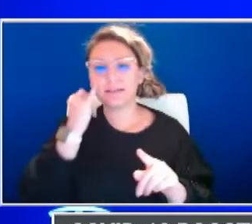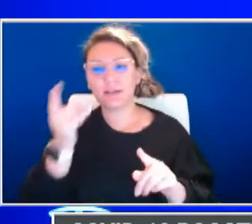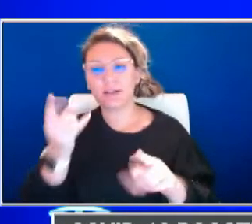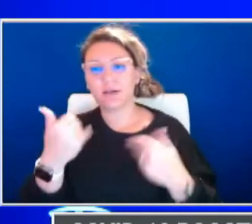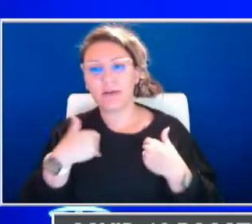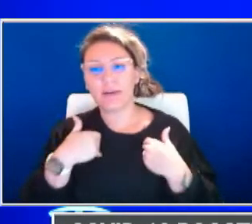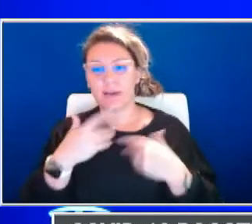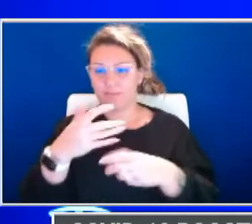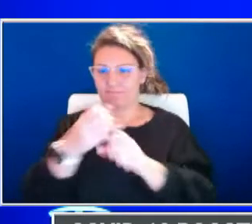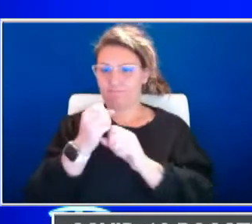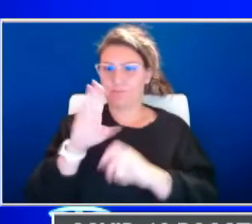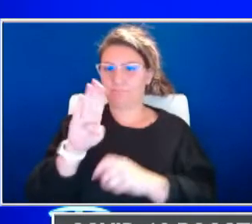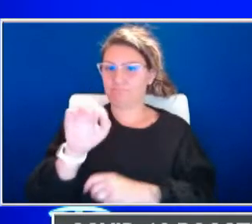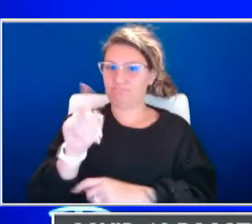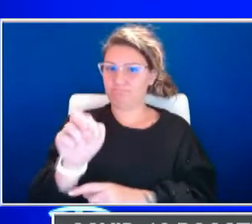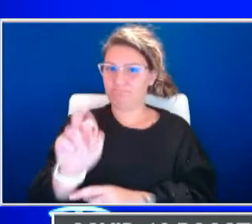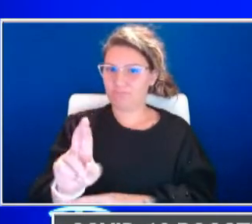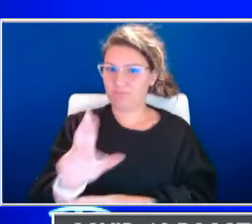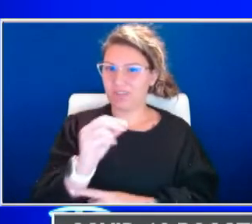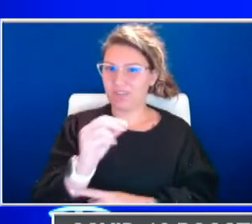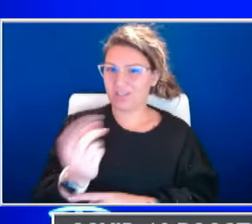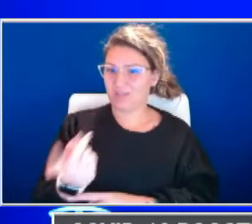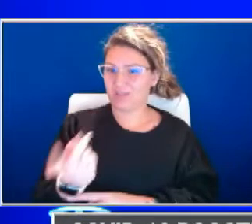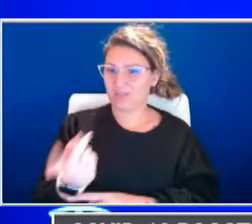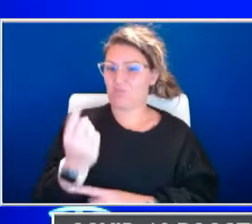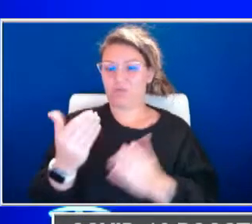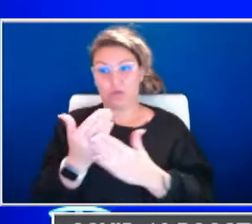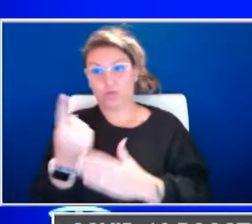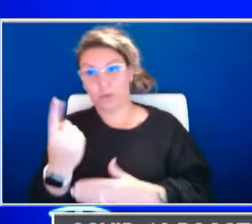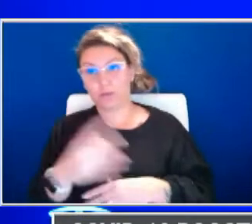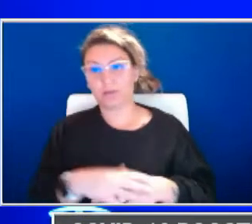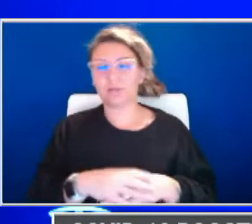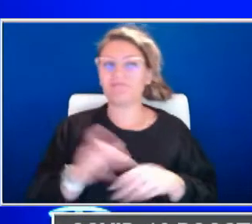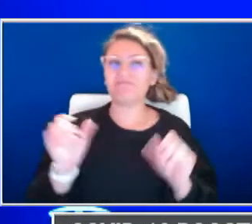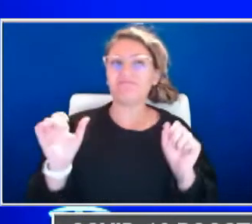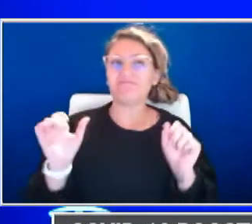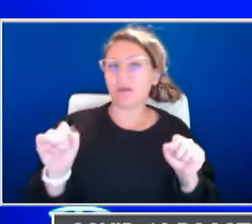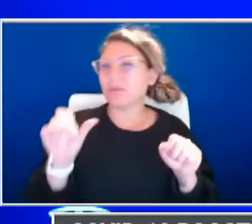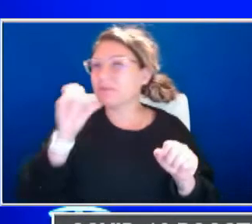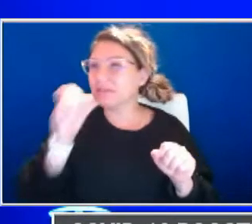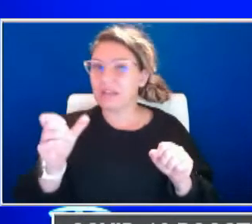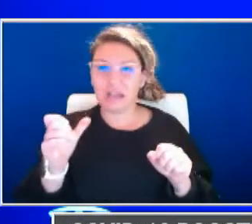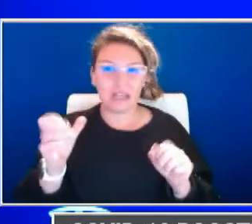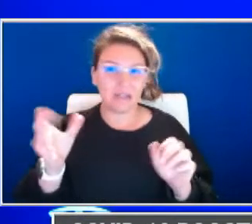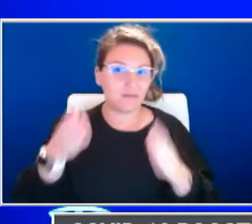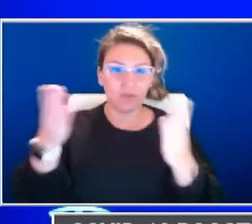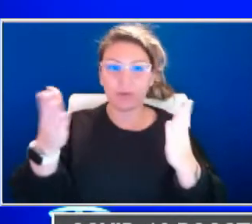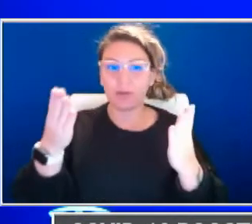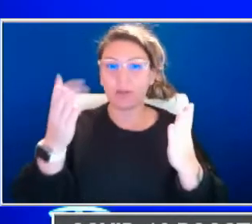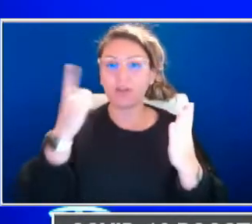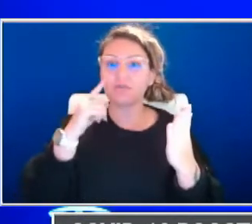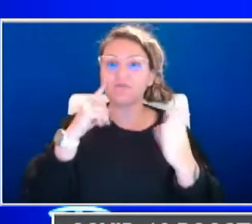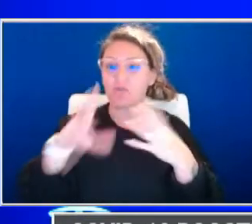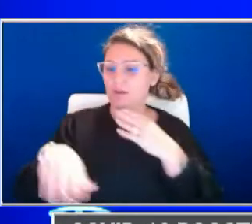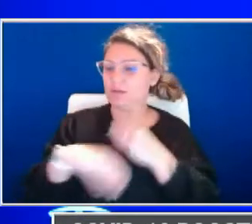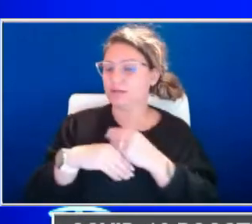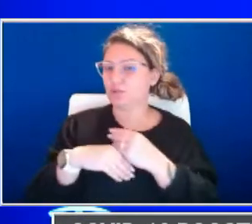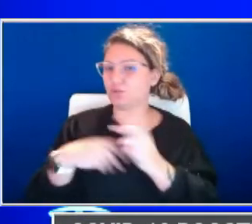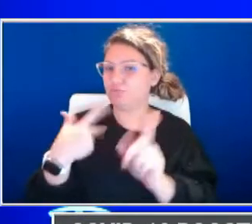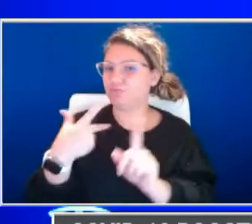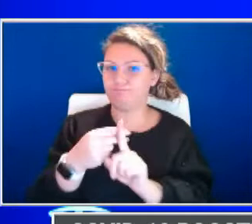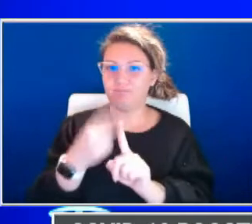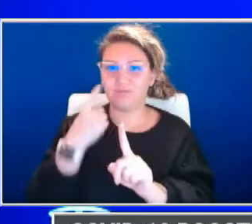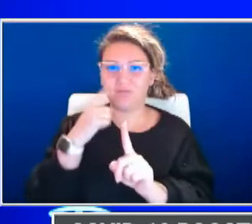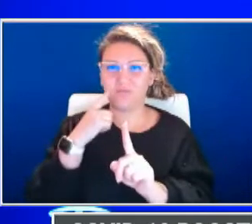booster, and especially if you've received one of these new boosters, there probably will not be a recommendation for an additional dose, probably for another